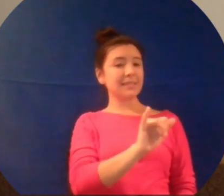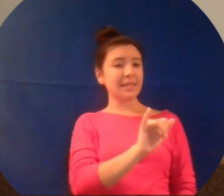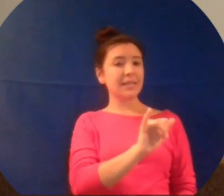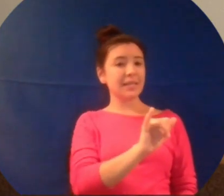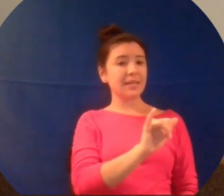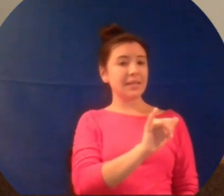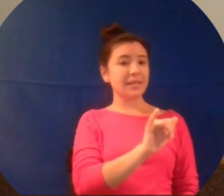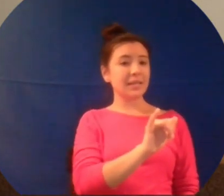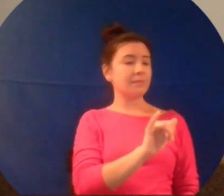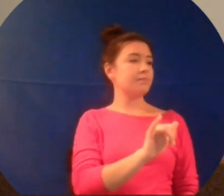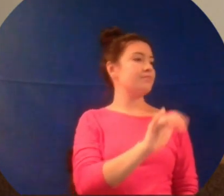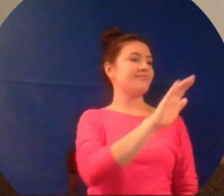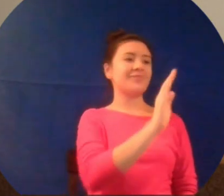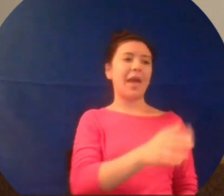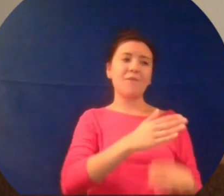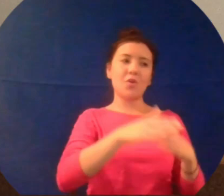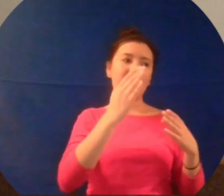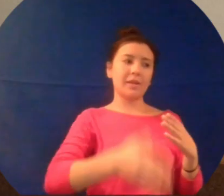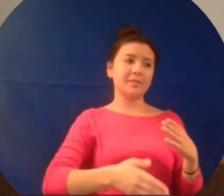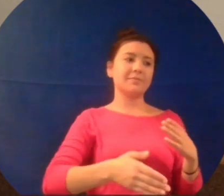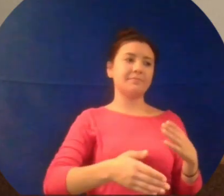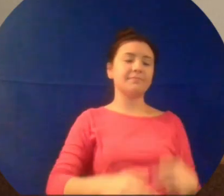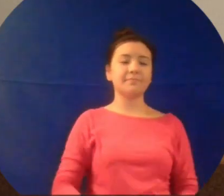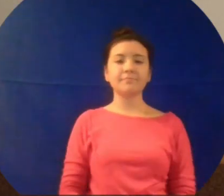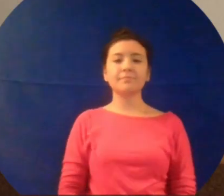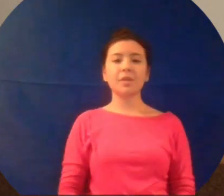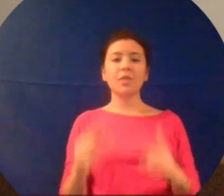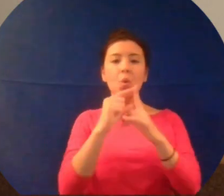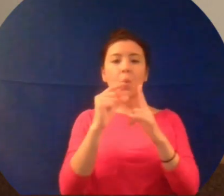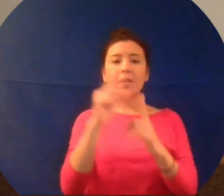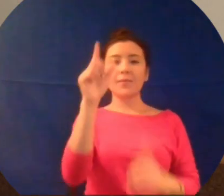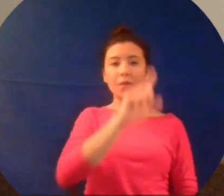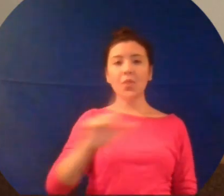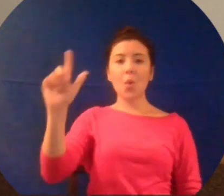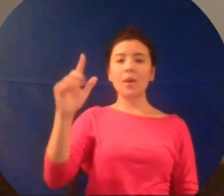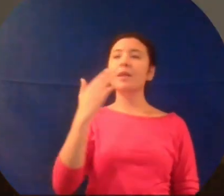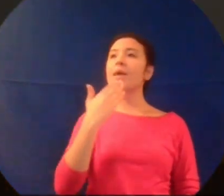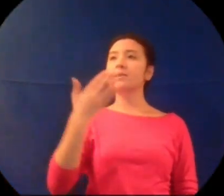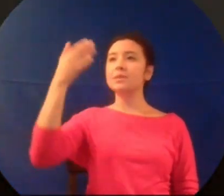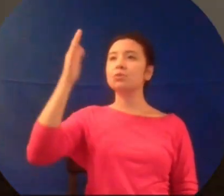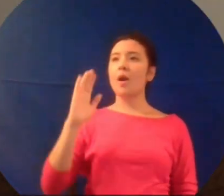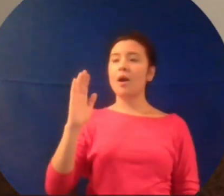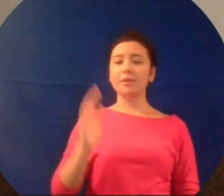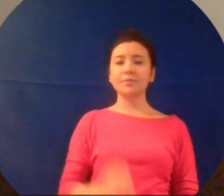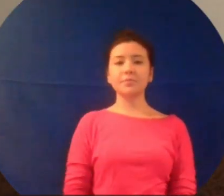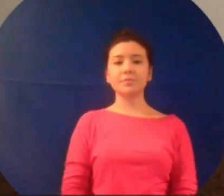forever." The word of the Lord. Thanks be to God.